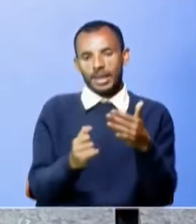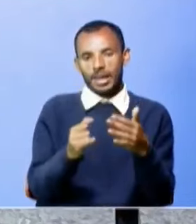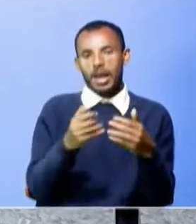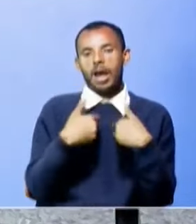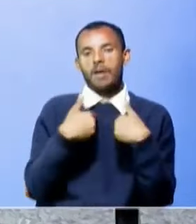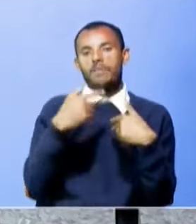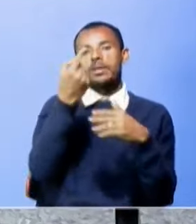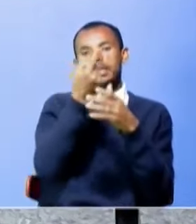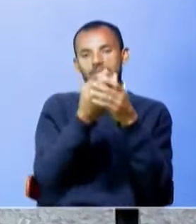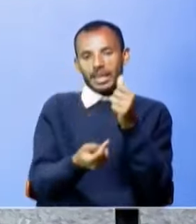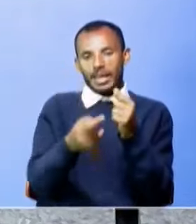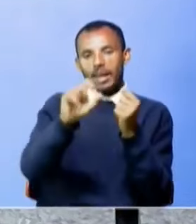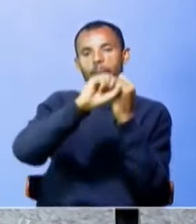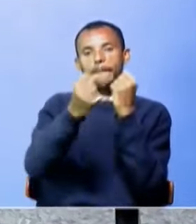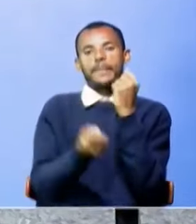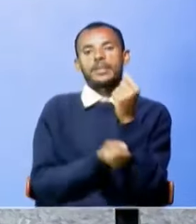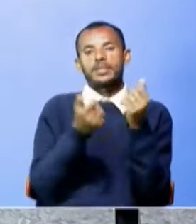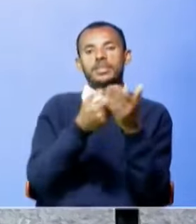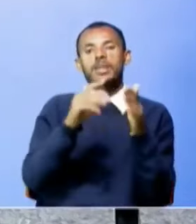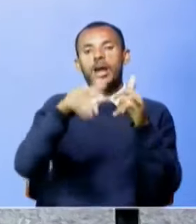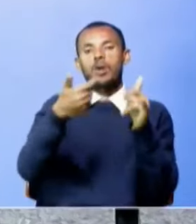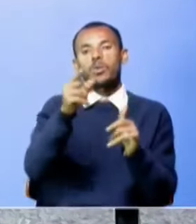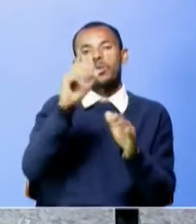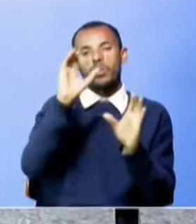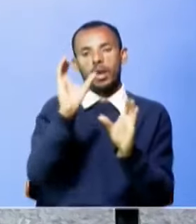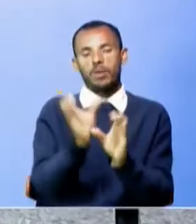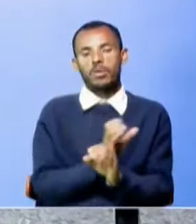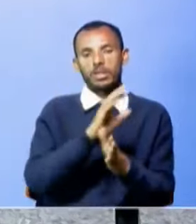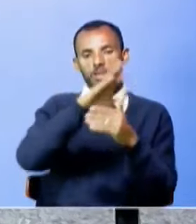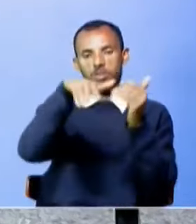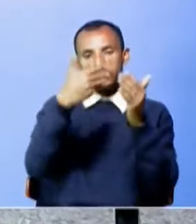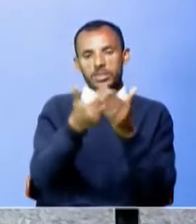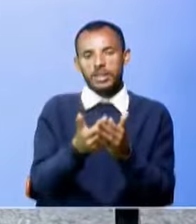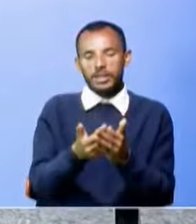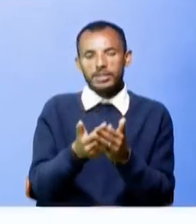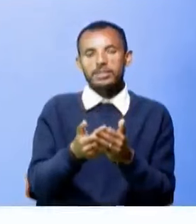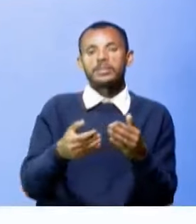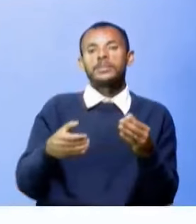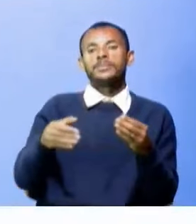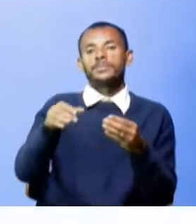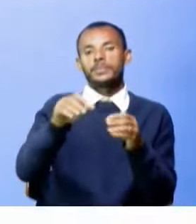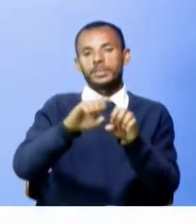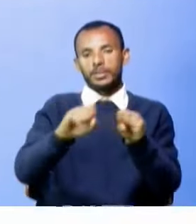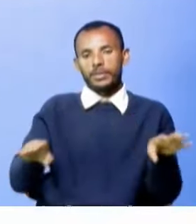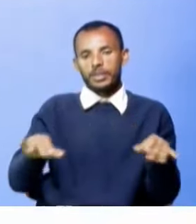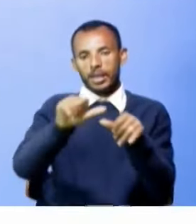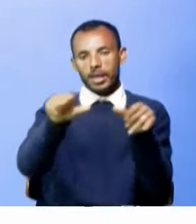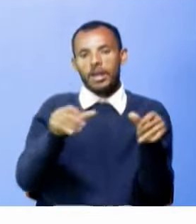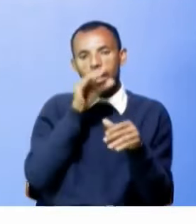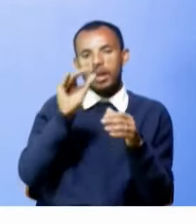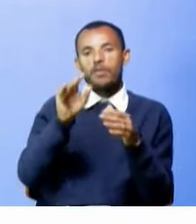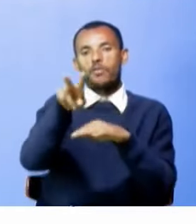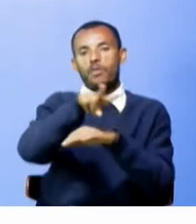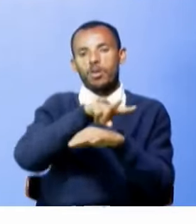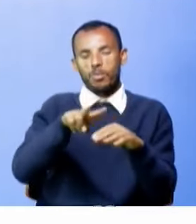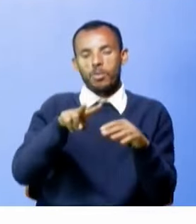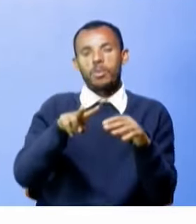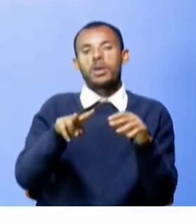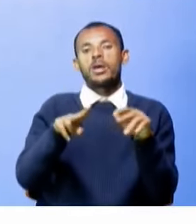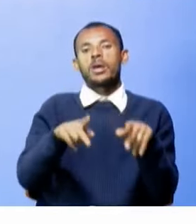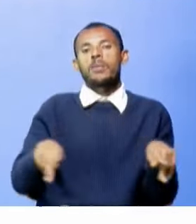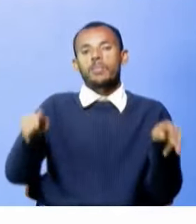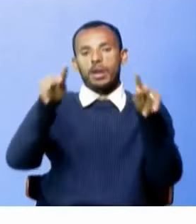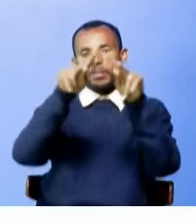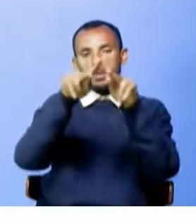base. So this is how you calculate the total surface area, and the volume of a pyramid is